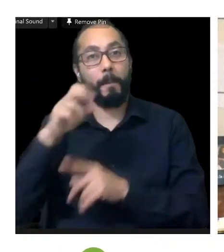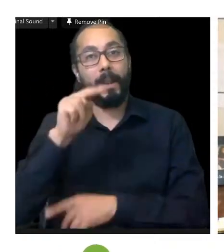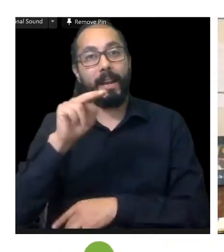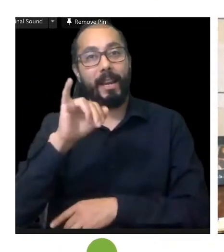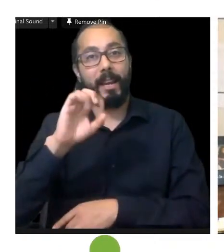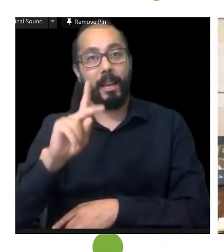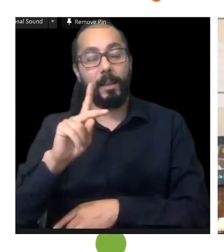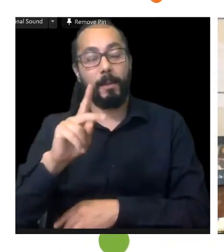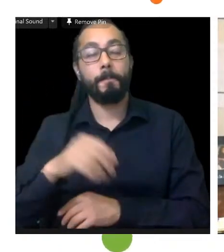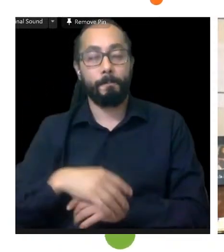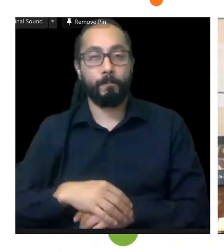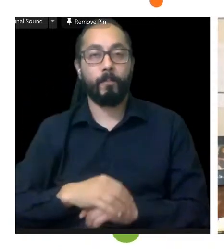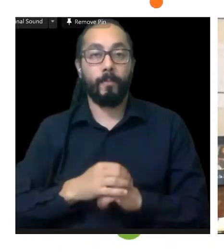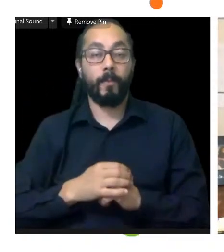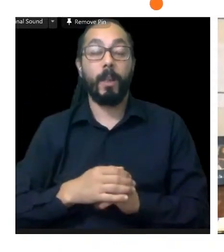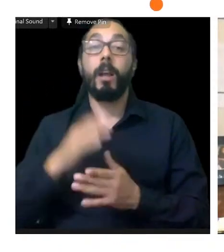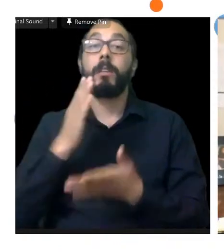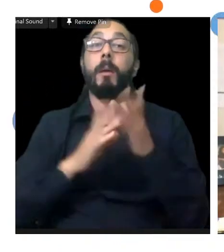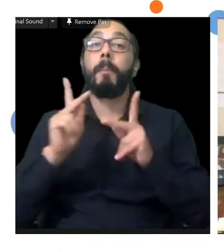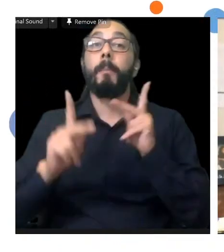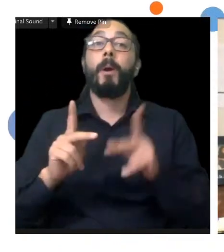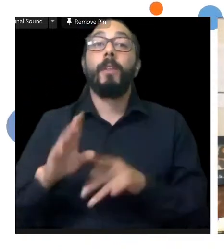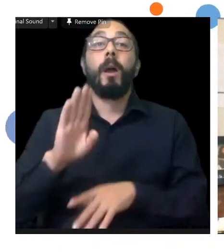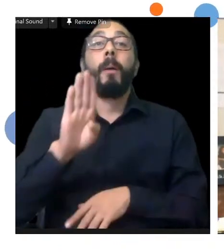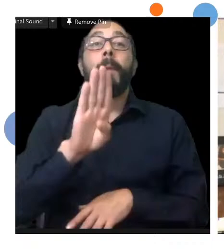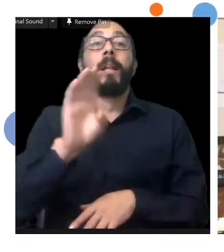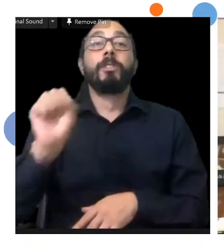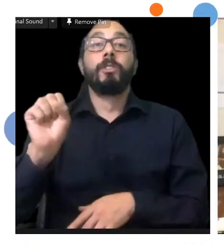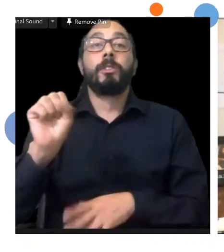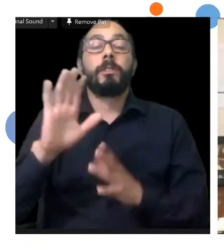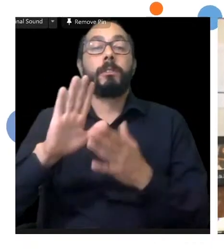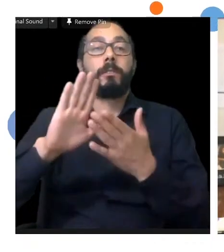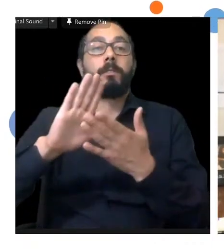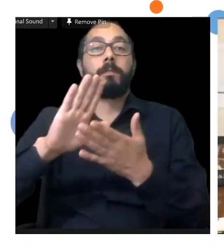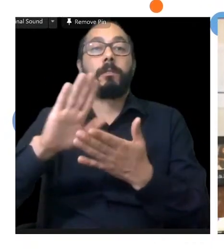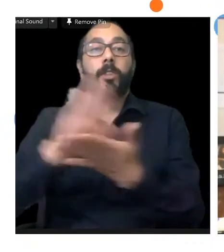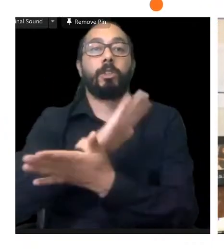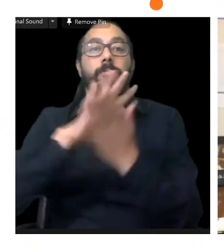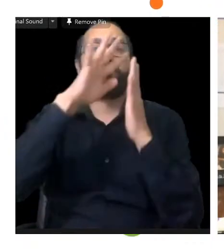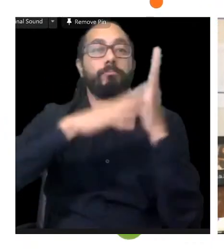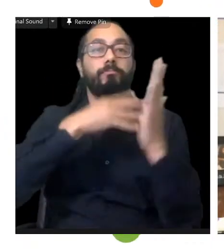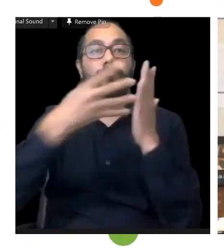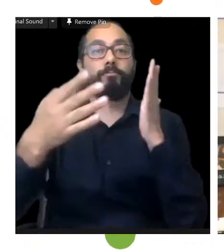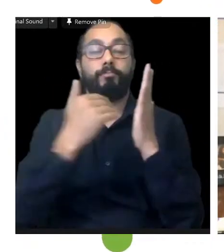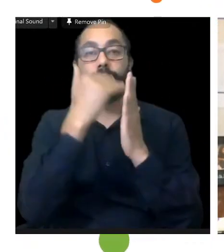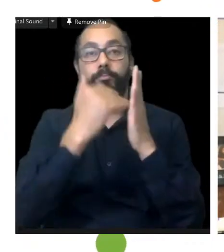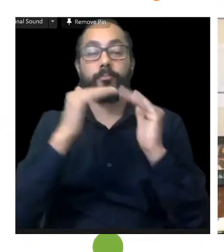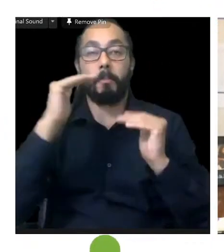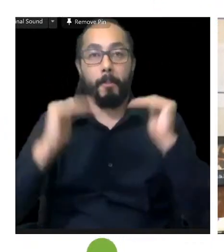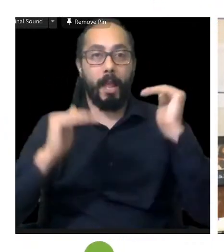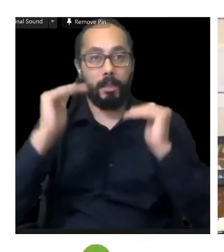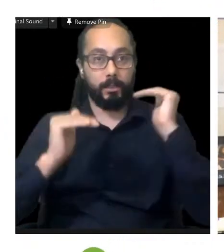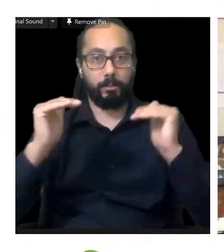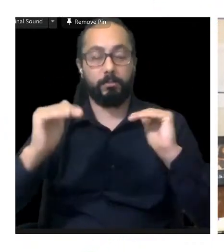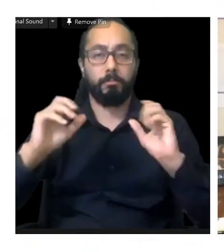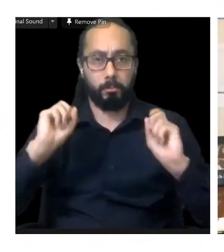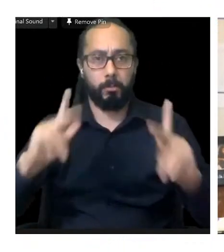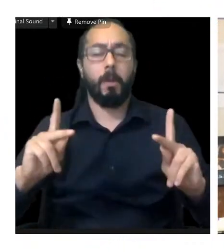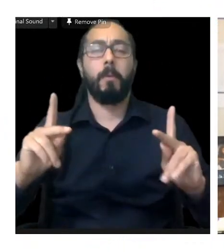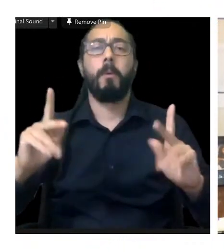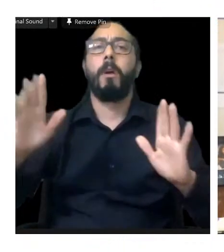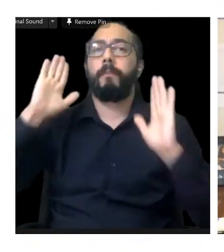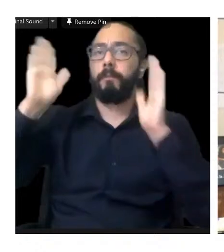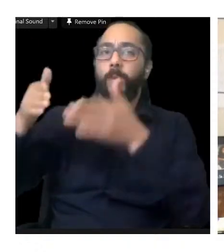sheets, that maybe have a bit more wealth or have paid off their mortgage, and people that are 55 and older or more stable income,